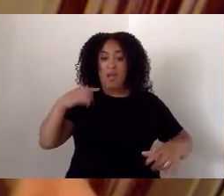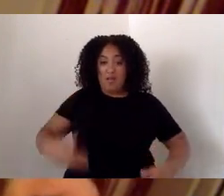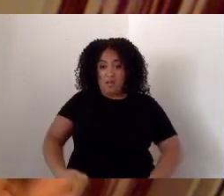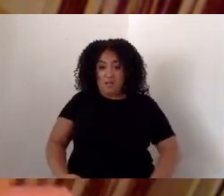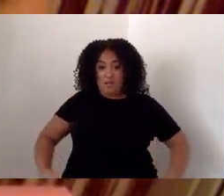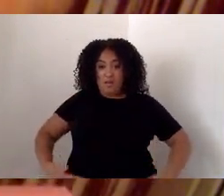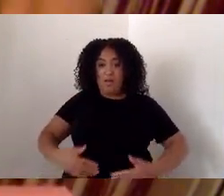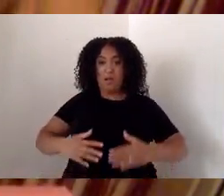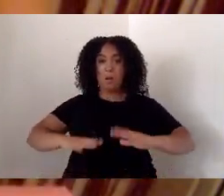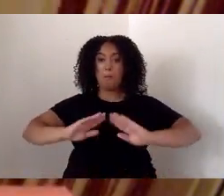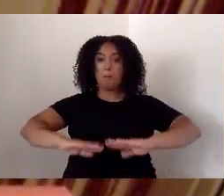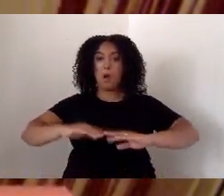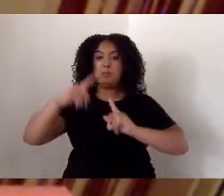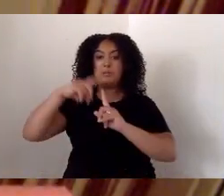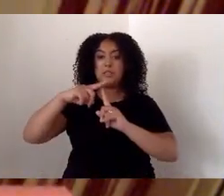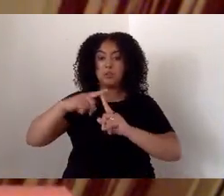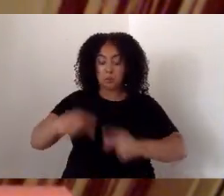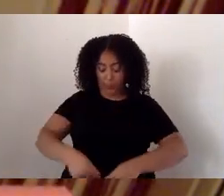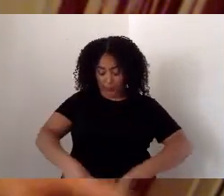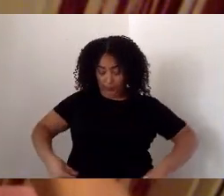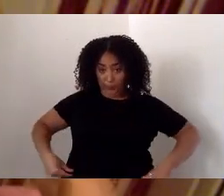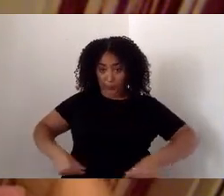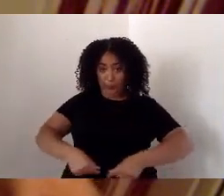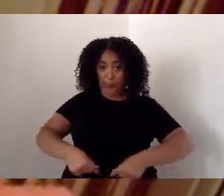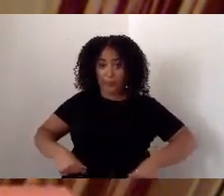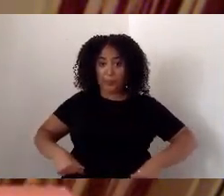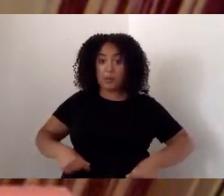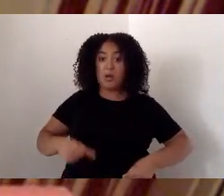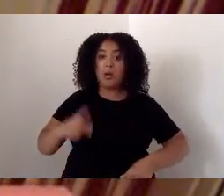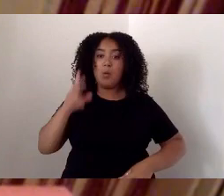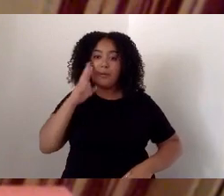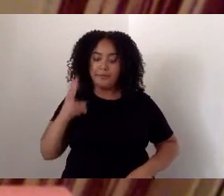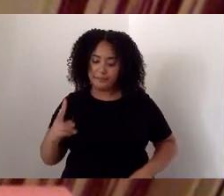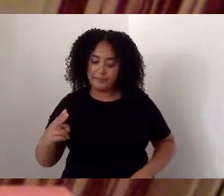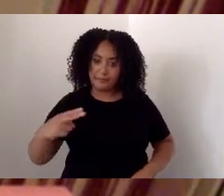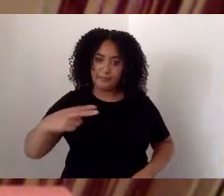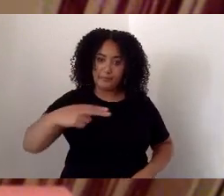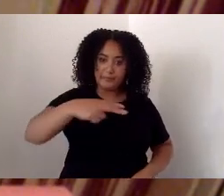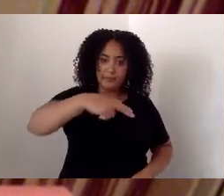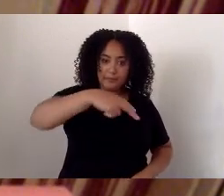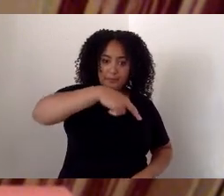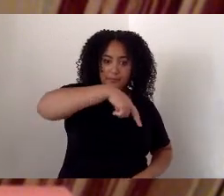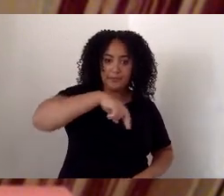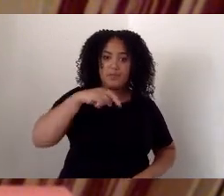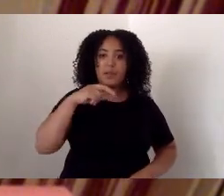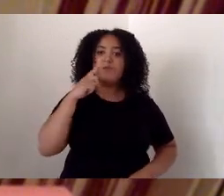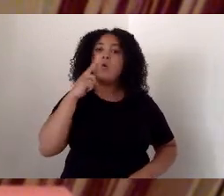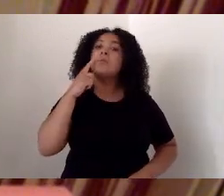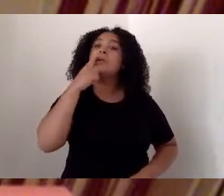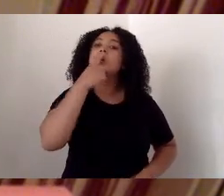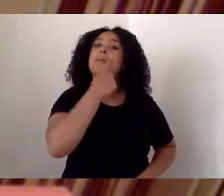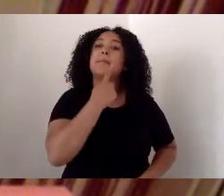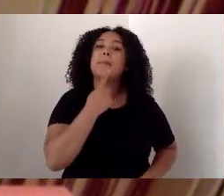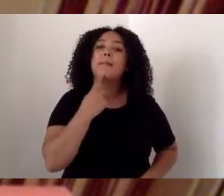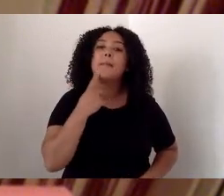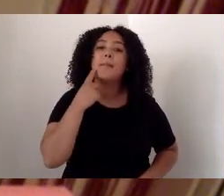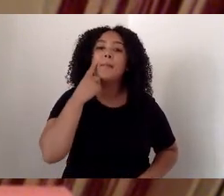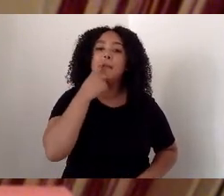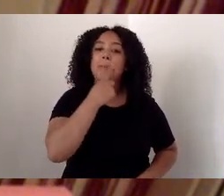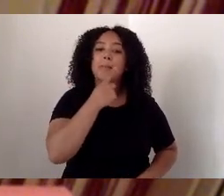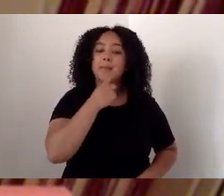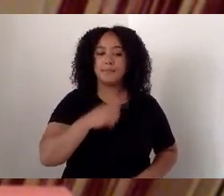opening in your shirt. We're gonna use this to wrap around the lips or the mouth of our